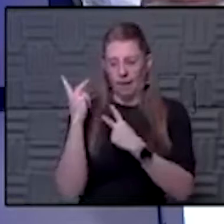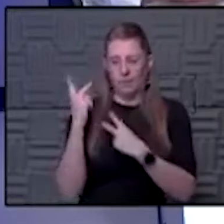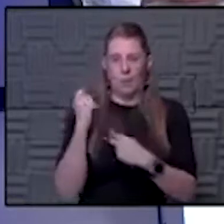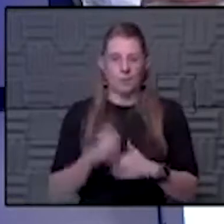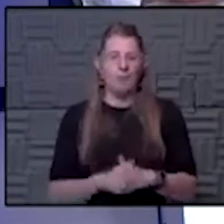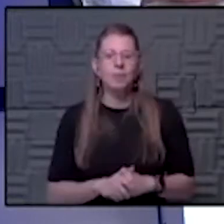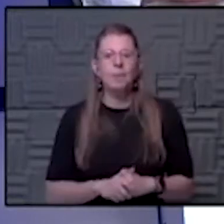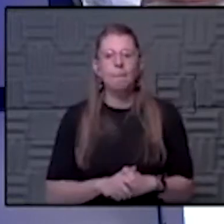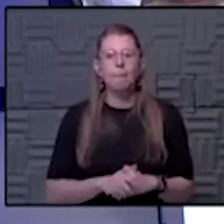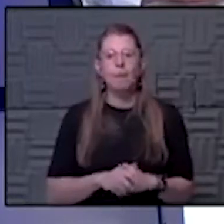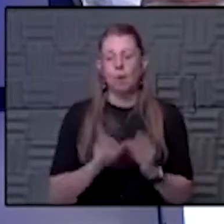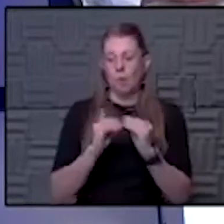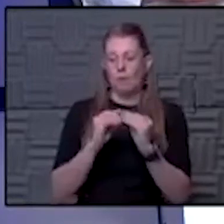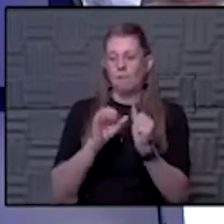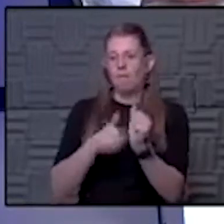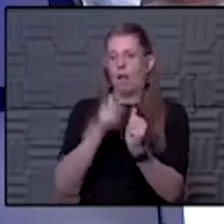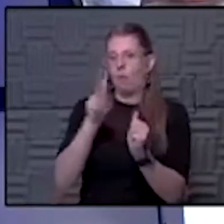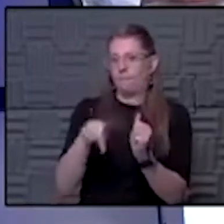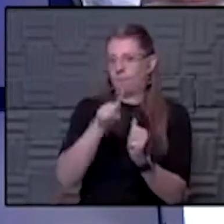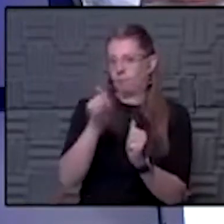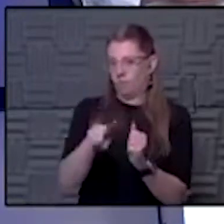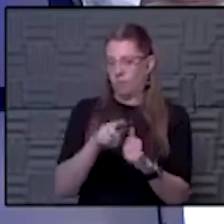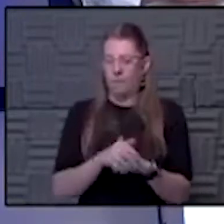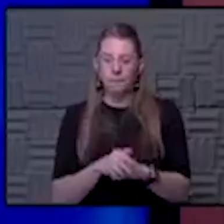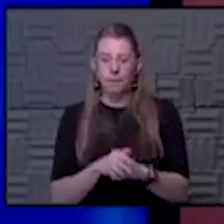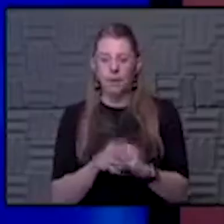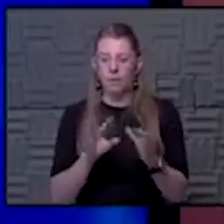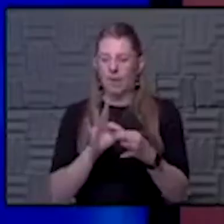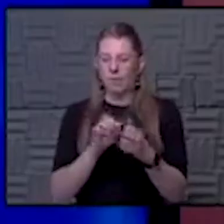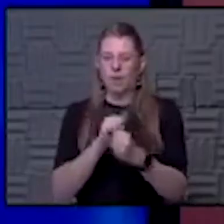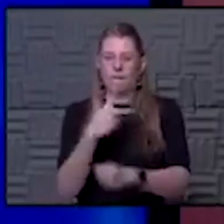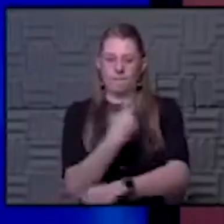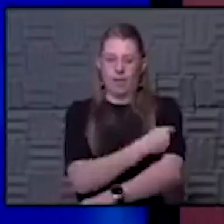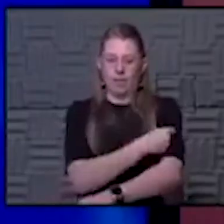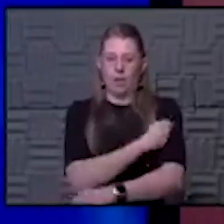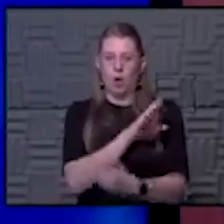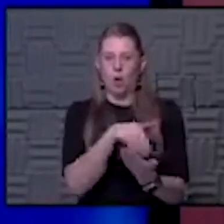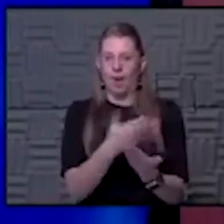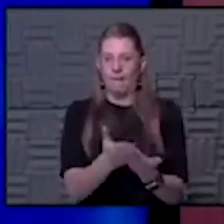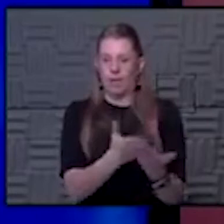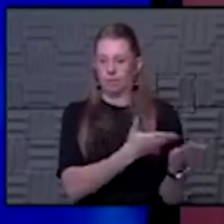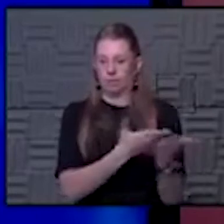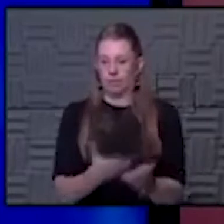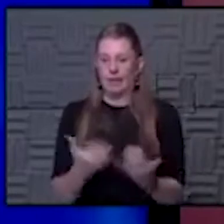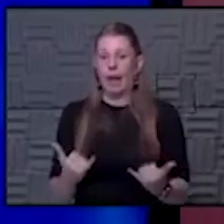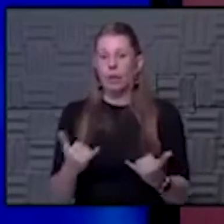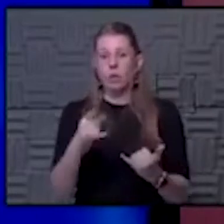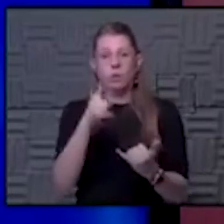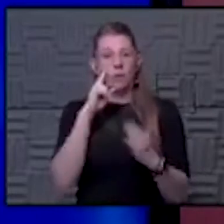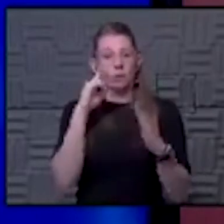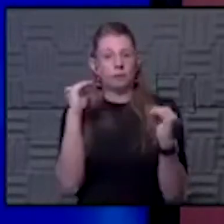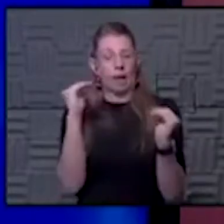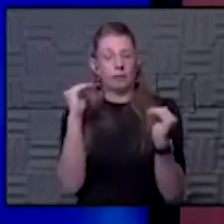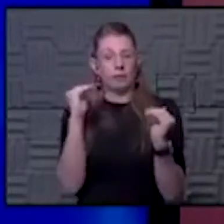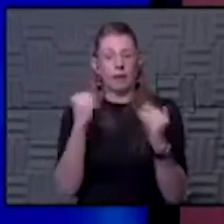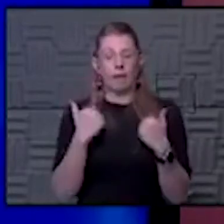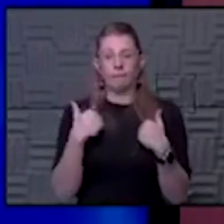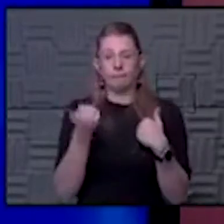one follow-up question. With the vaccines arriving now, do you expect that to have any